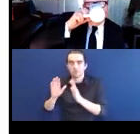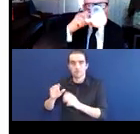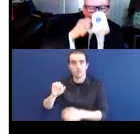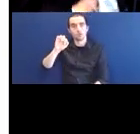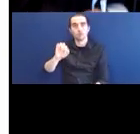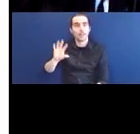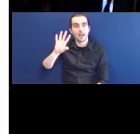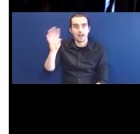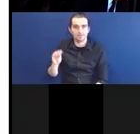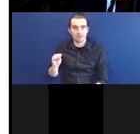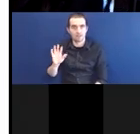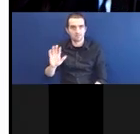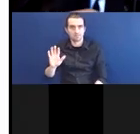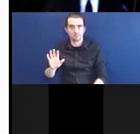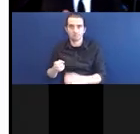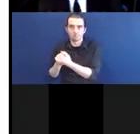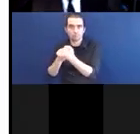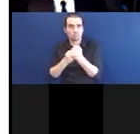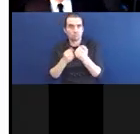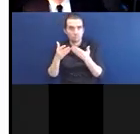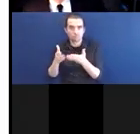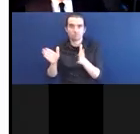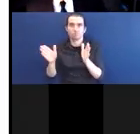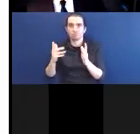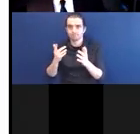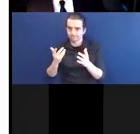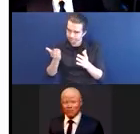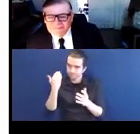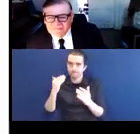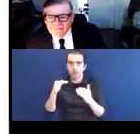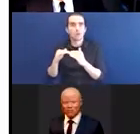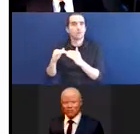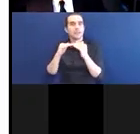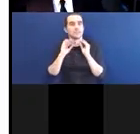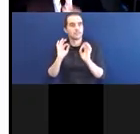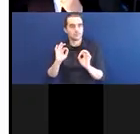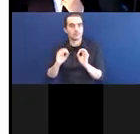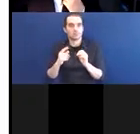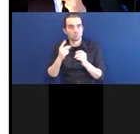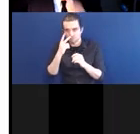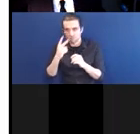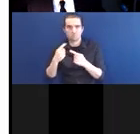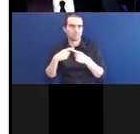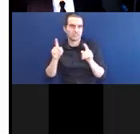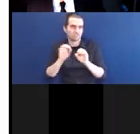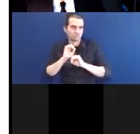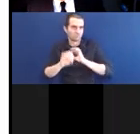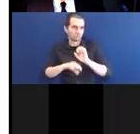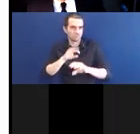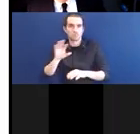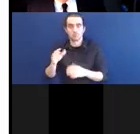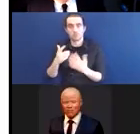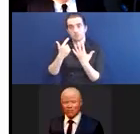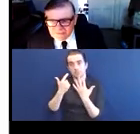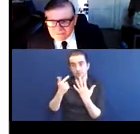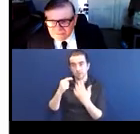to the 2020 census, the government provides a disability grant for all adults over 18. This is